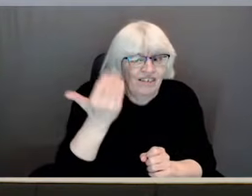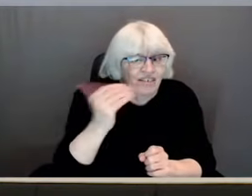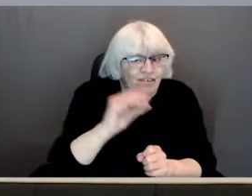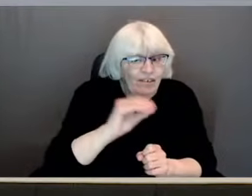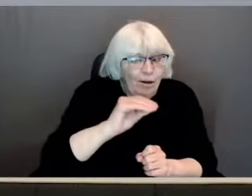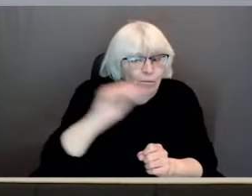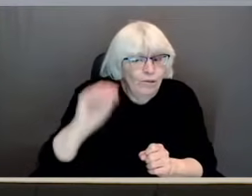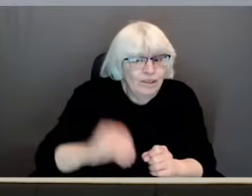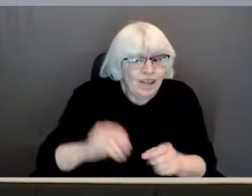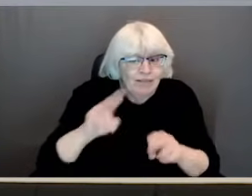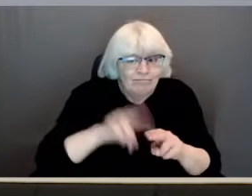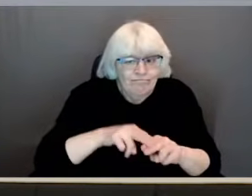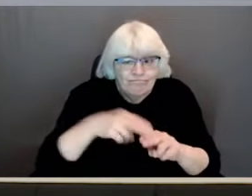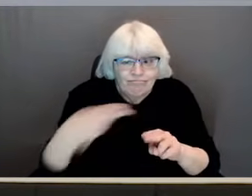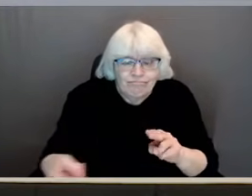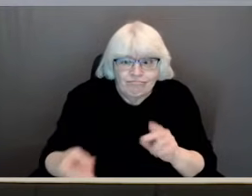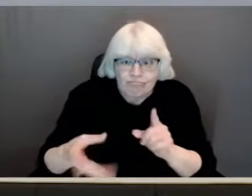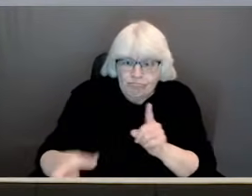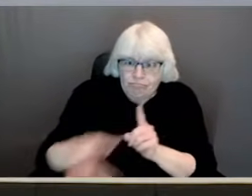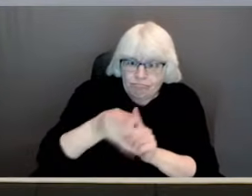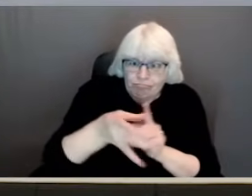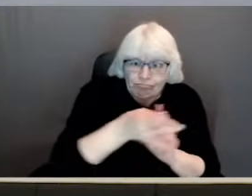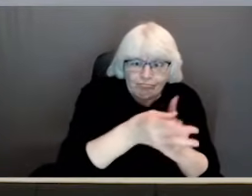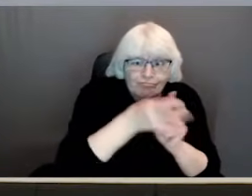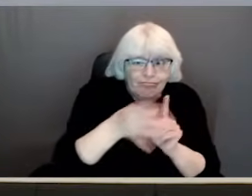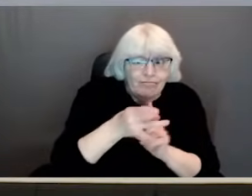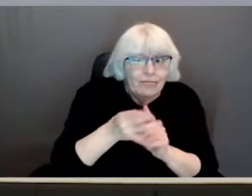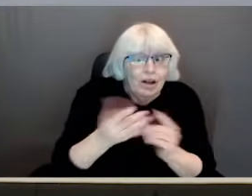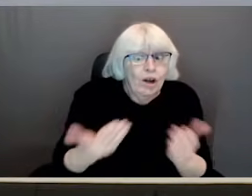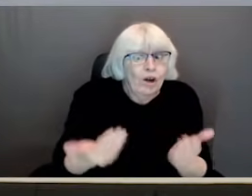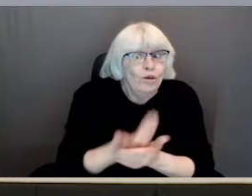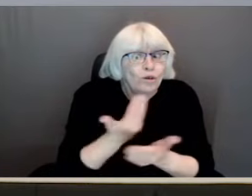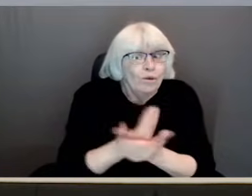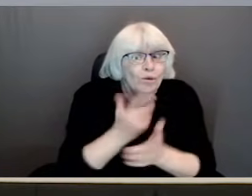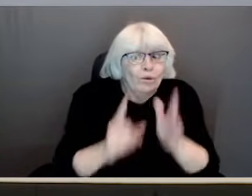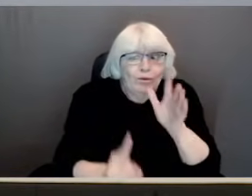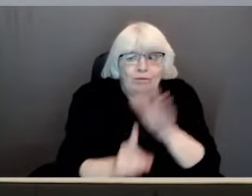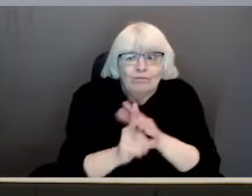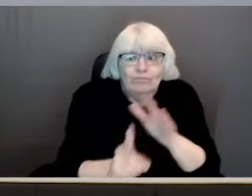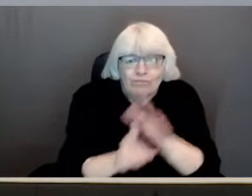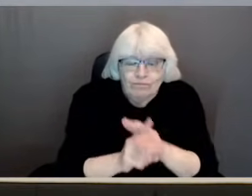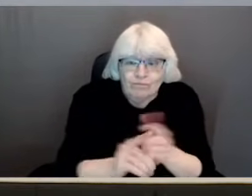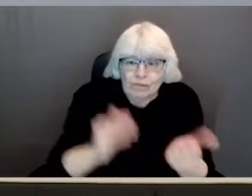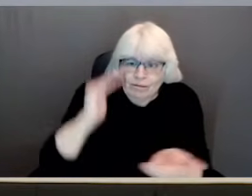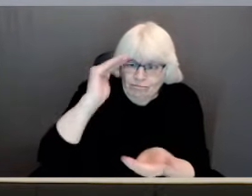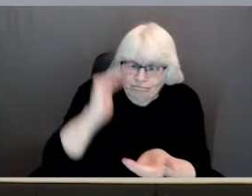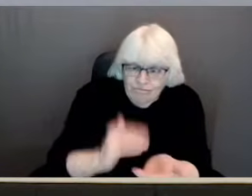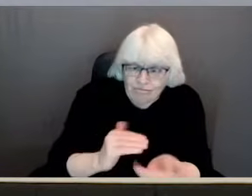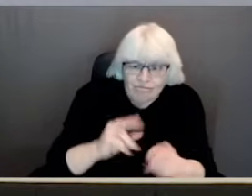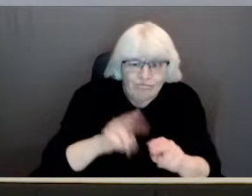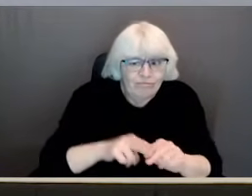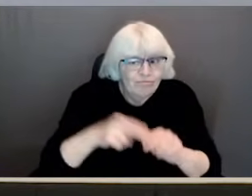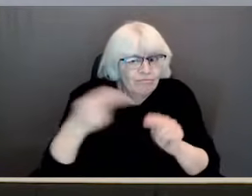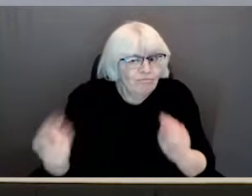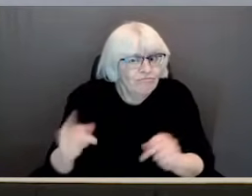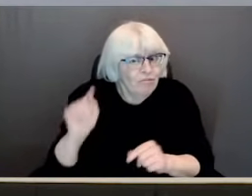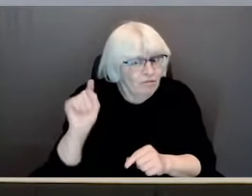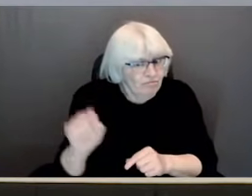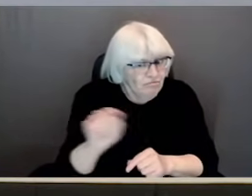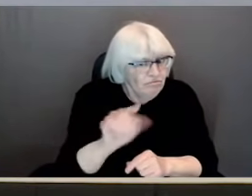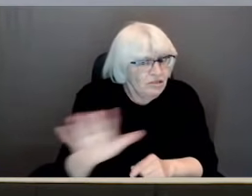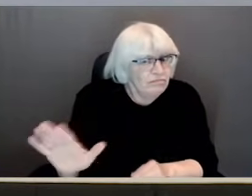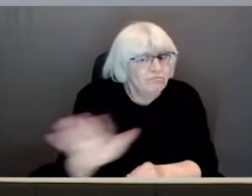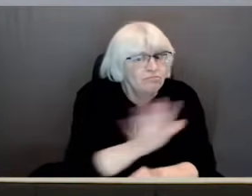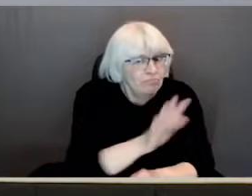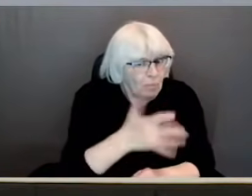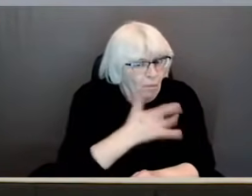provinces. On another positive note, in Canada, hospitalizations were down 11% and